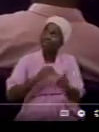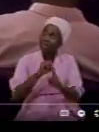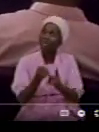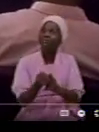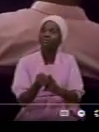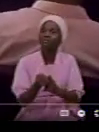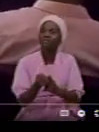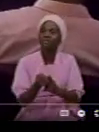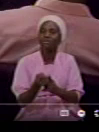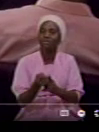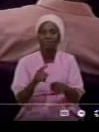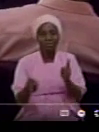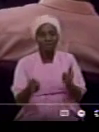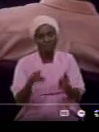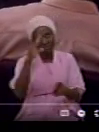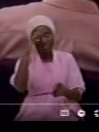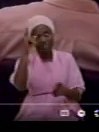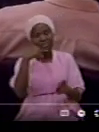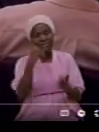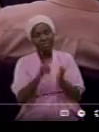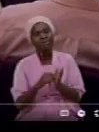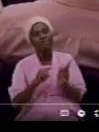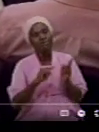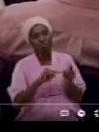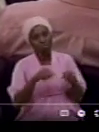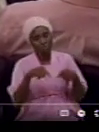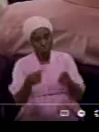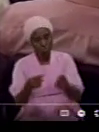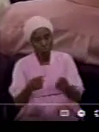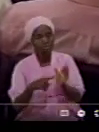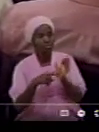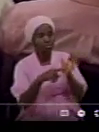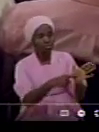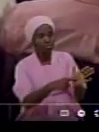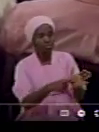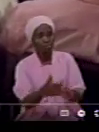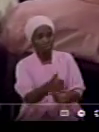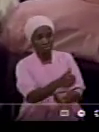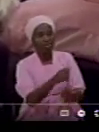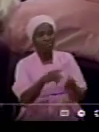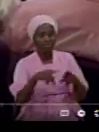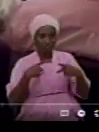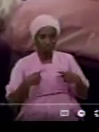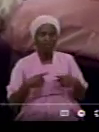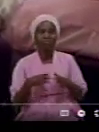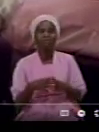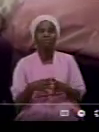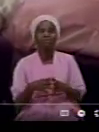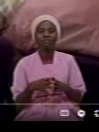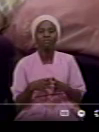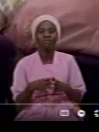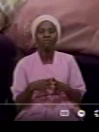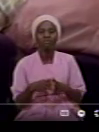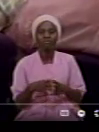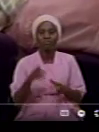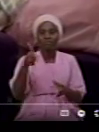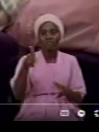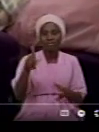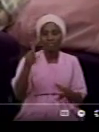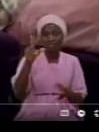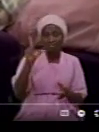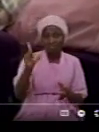Go, show yourselves unto the priests. Lepers don't